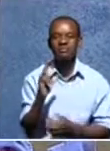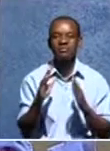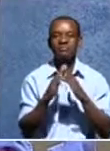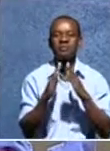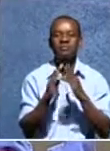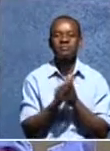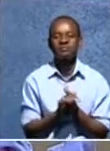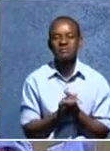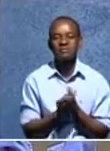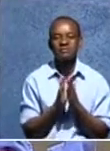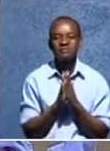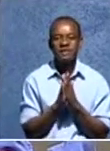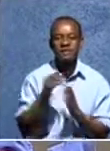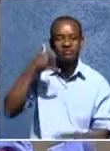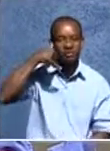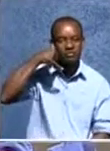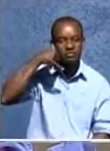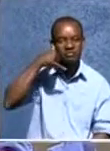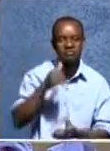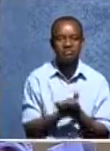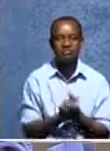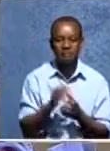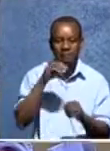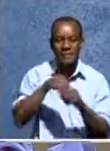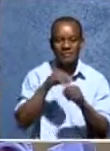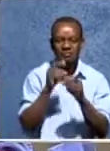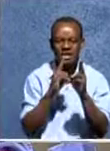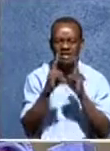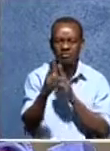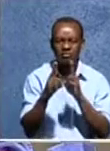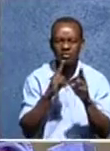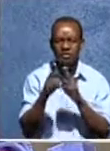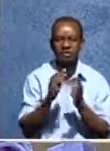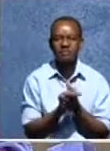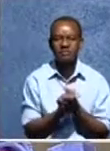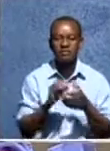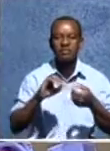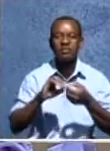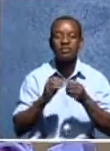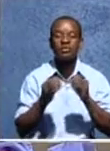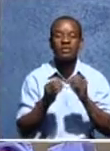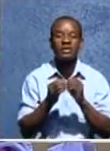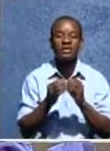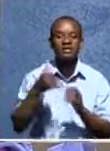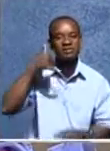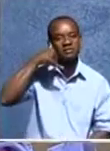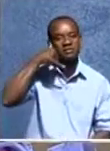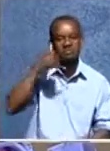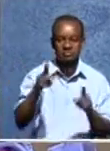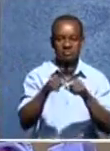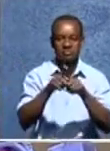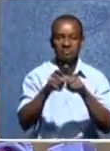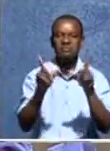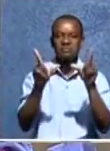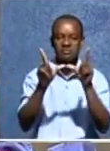is 291-3322. Please call us. We'd like to hear your voice before we close off this program. But as we round off slowly,